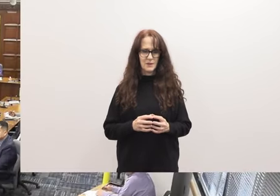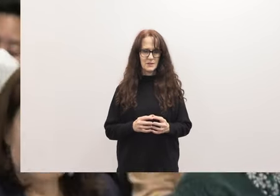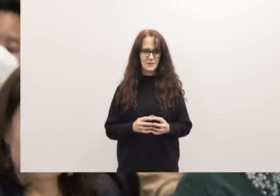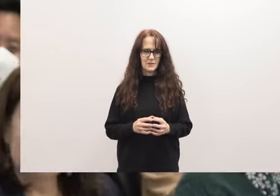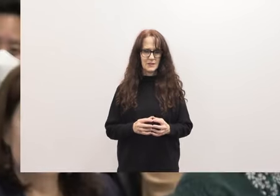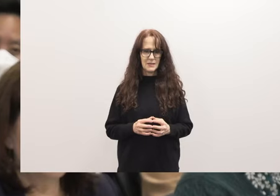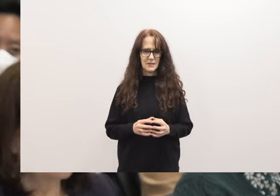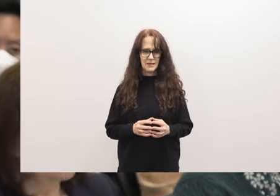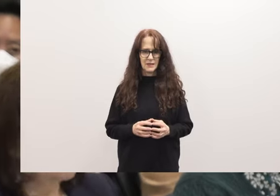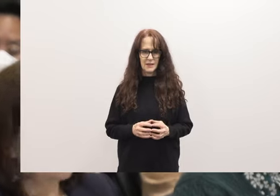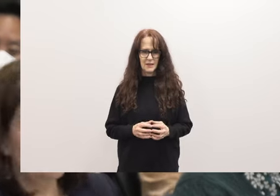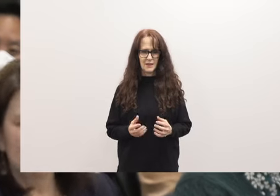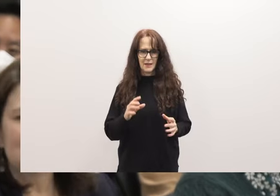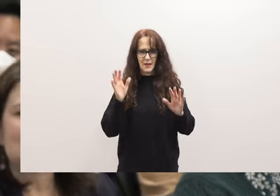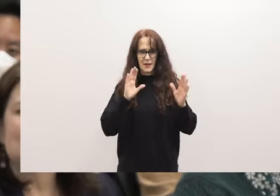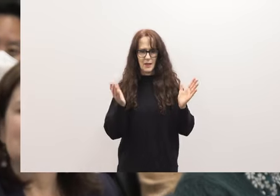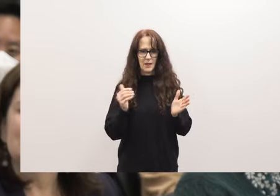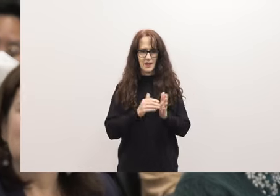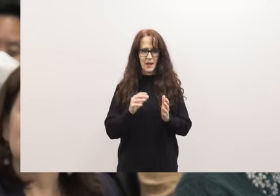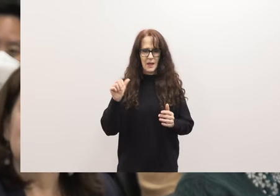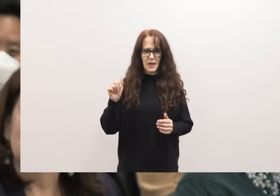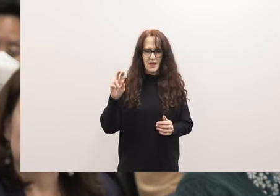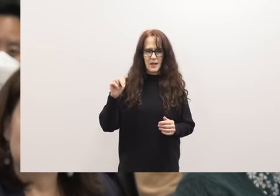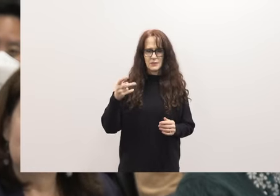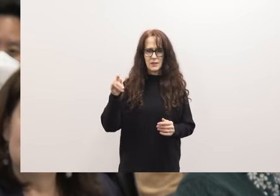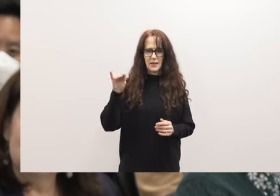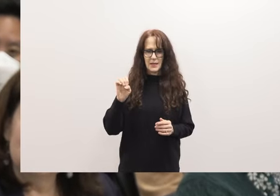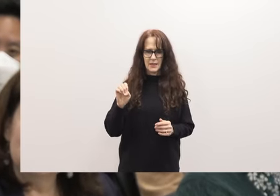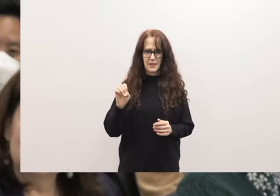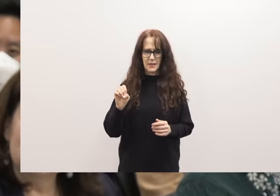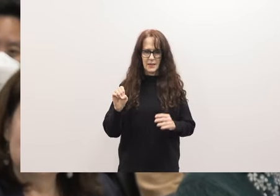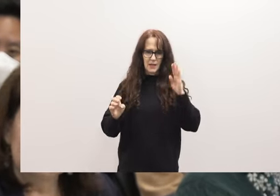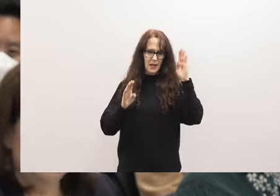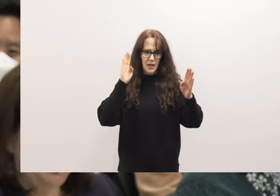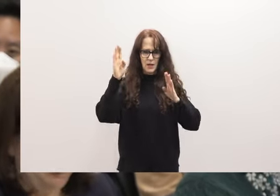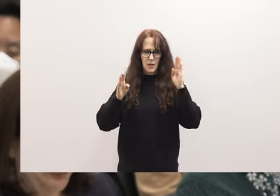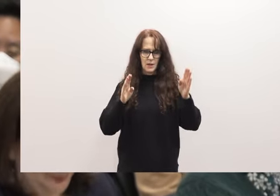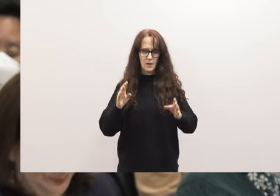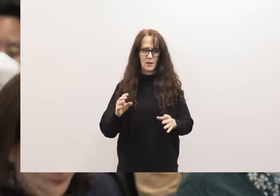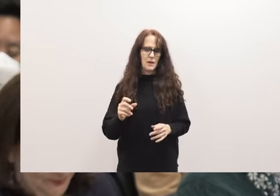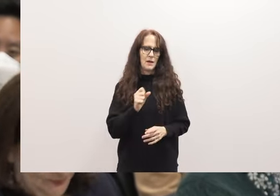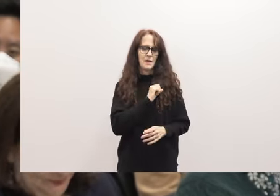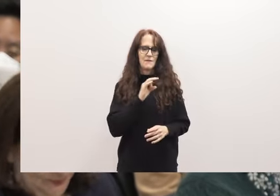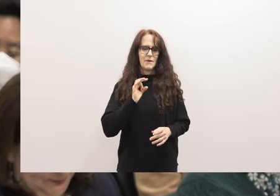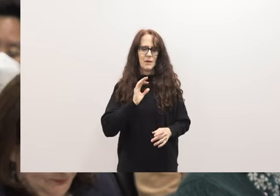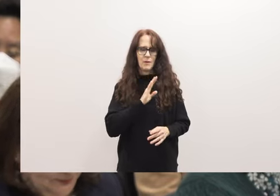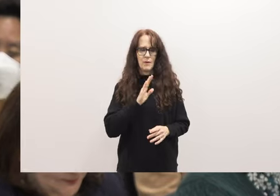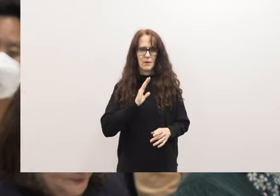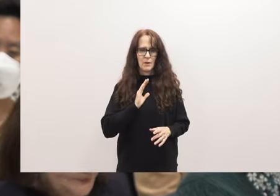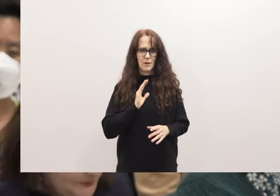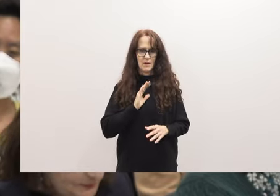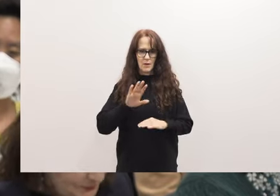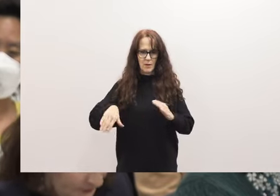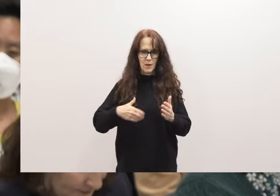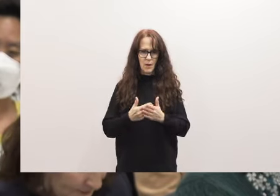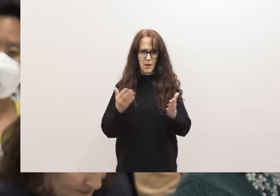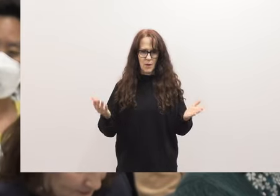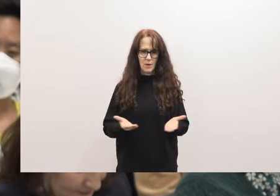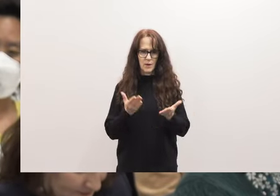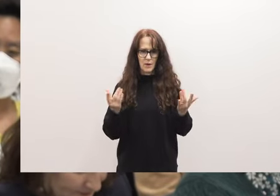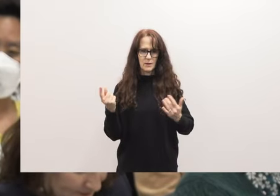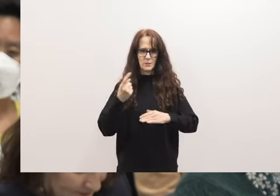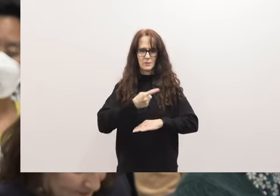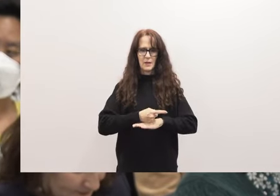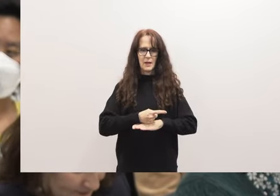Hi, and once again, it's pronounced Anjali. Good evening, faculty members, board members, and everybody else here with me